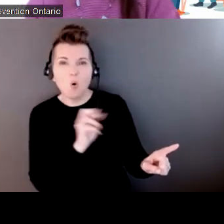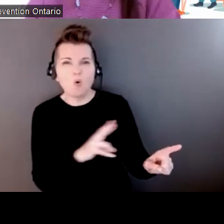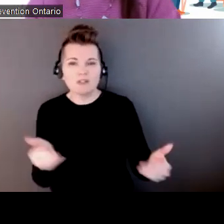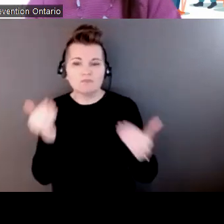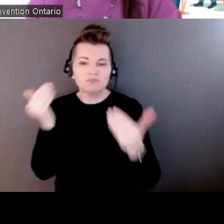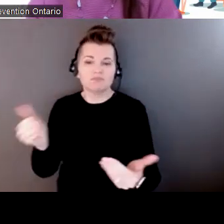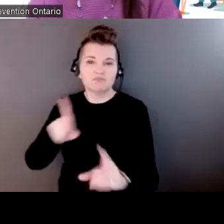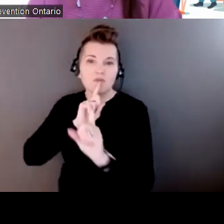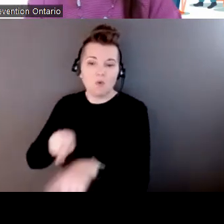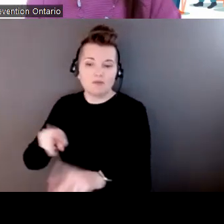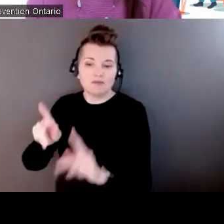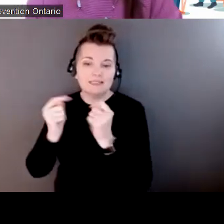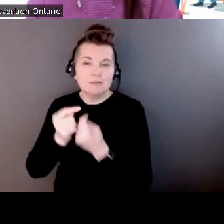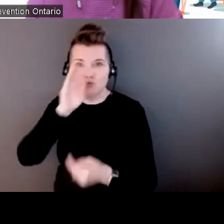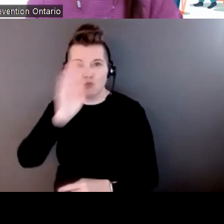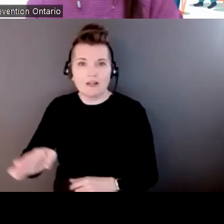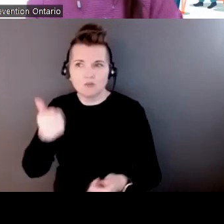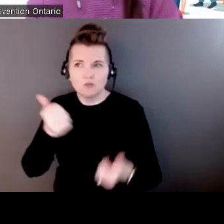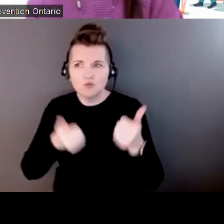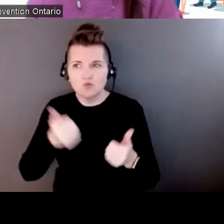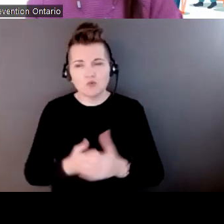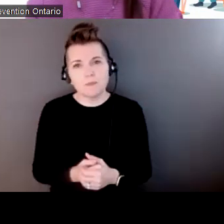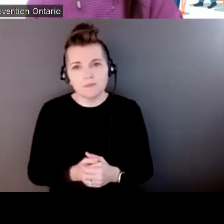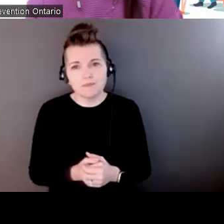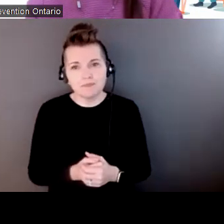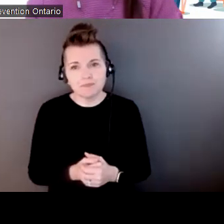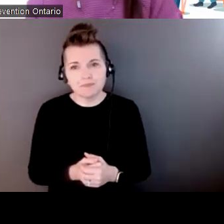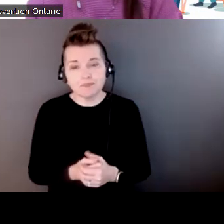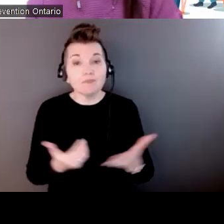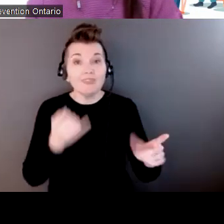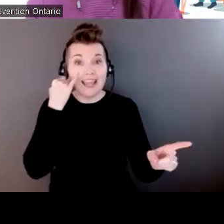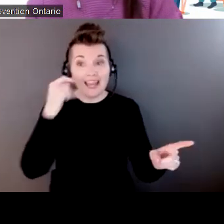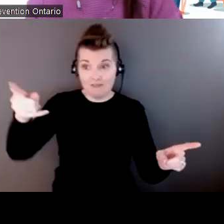directly? Well, if they're part of the circle of care. So for instance,